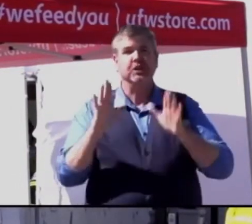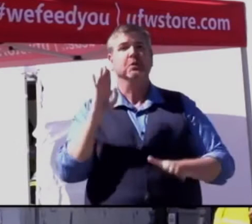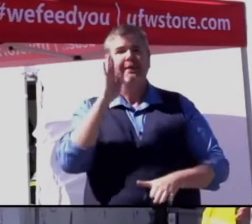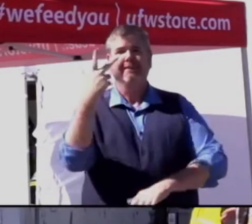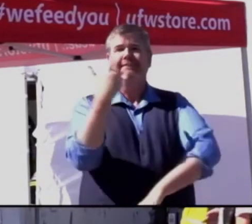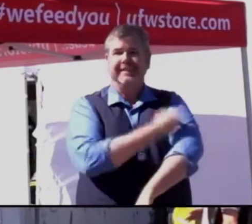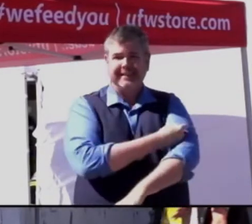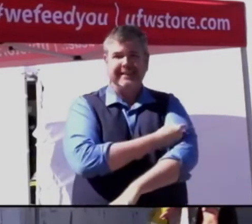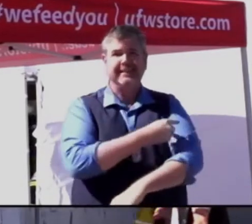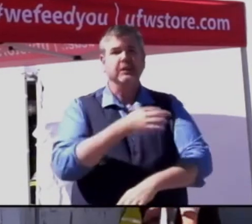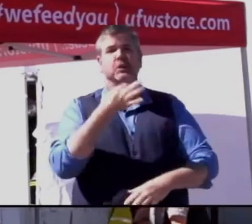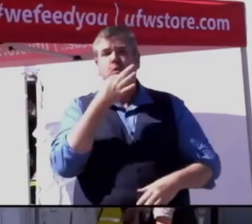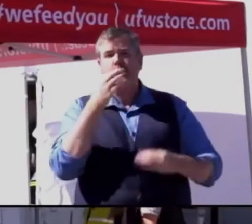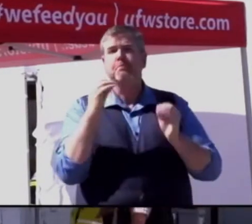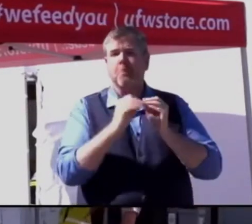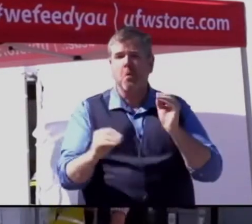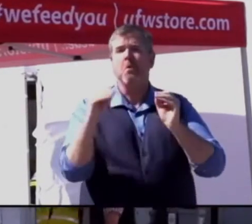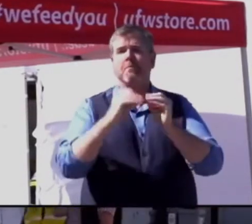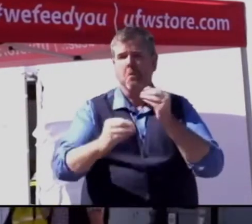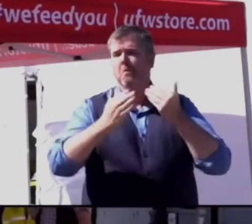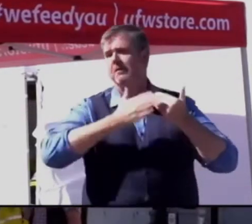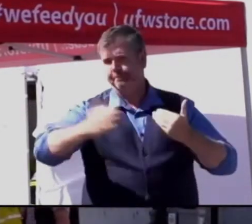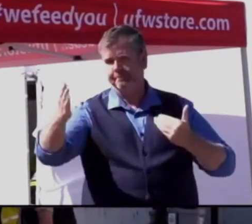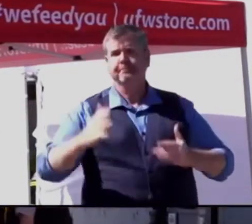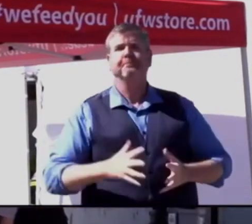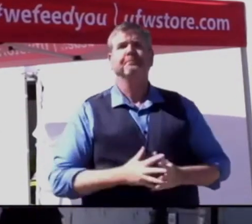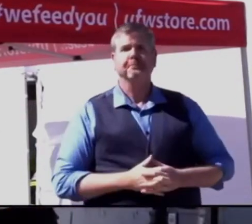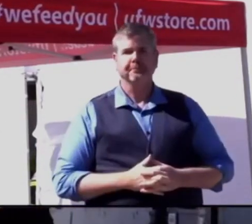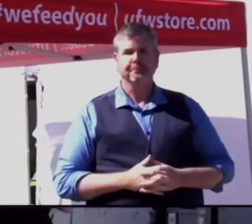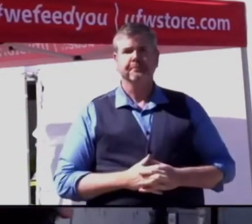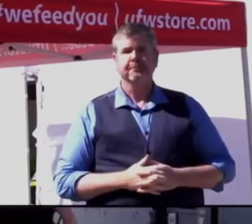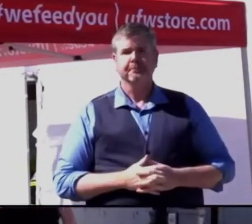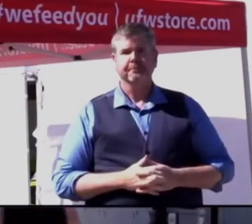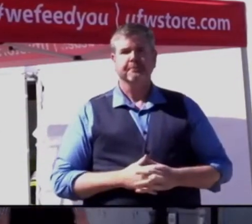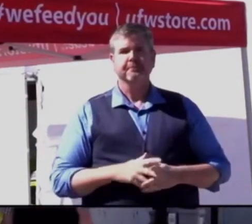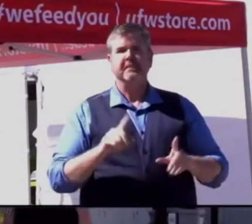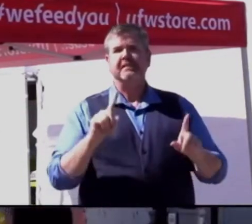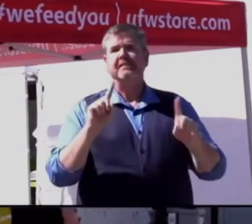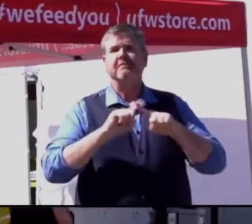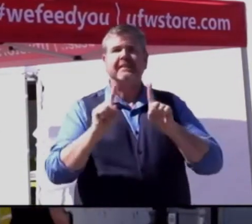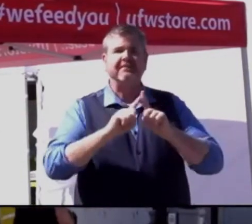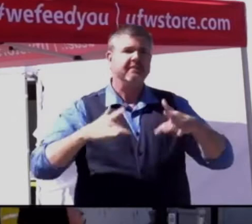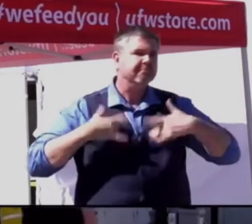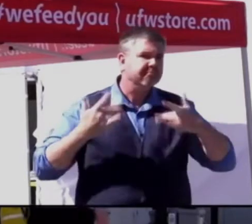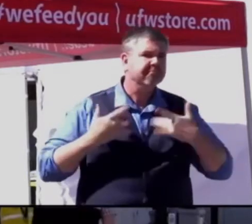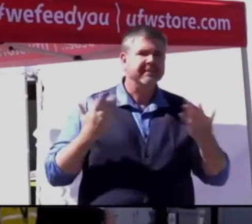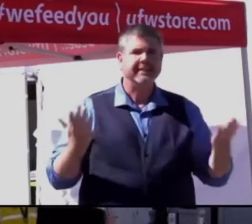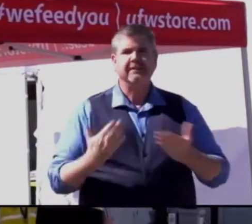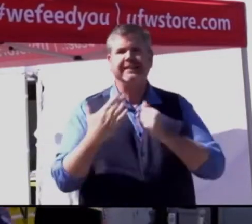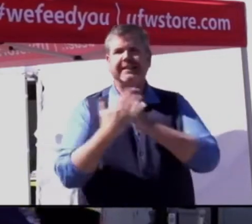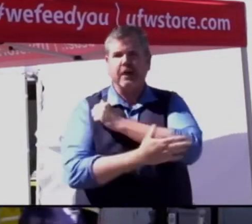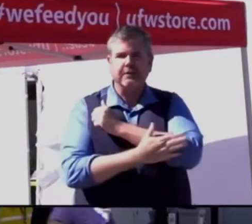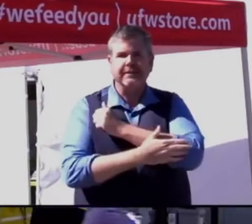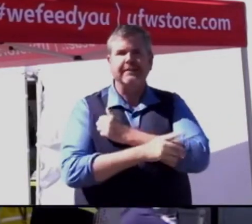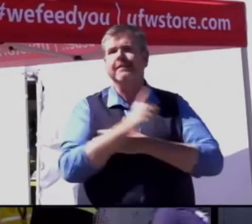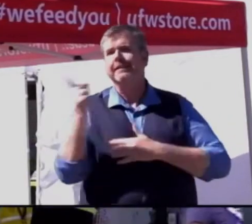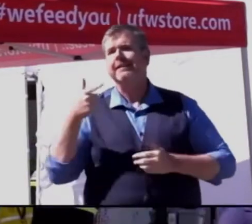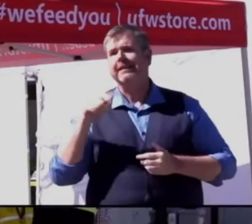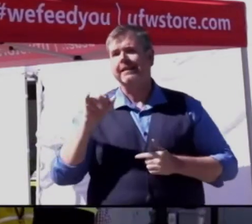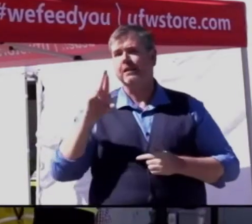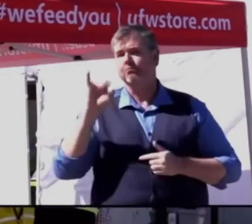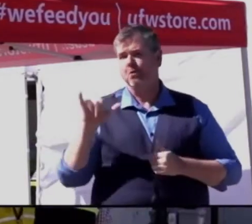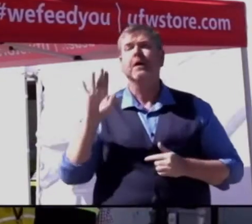move forward in doing different events throughout the county, including Gilroy and other areas where farm workers